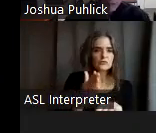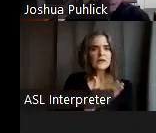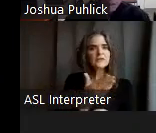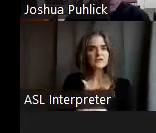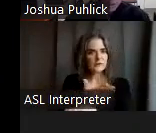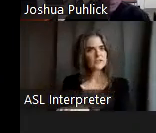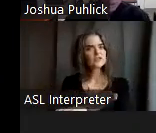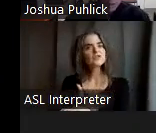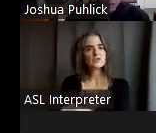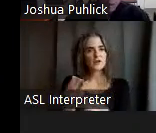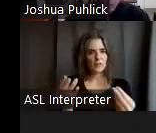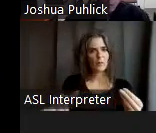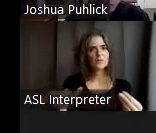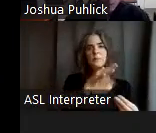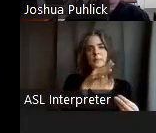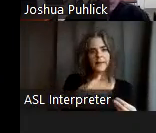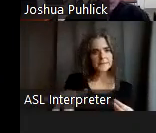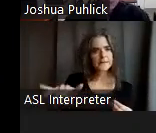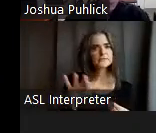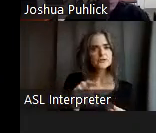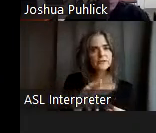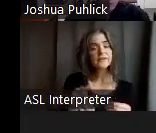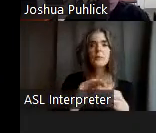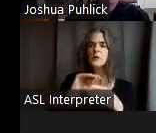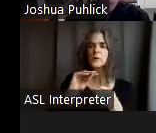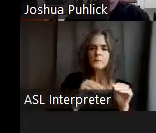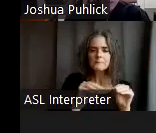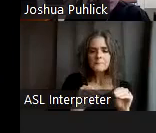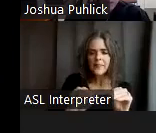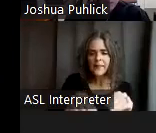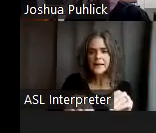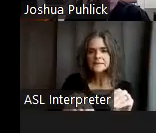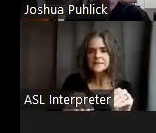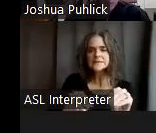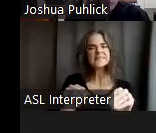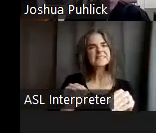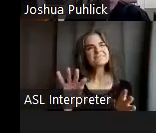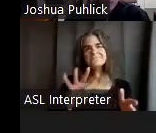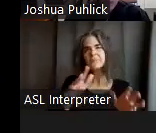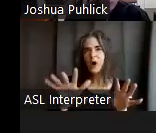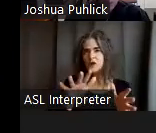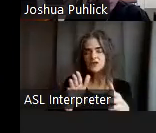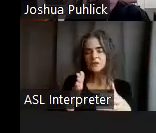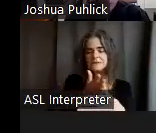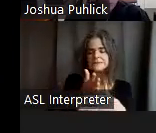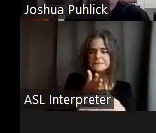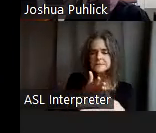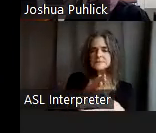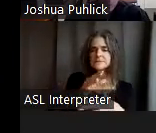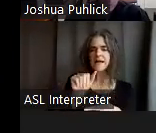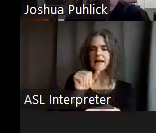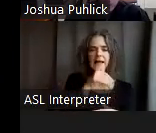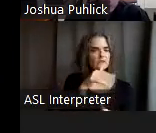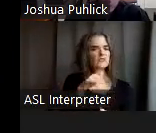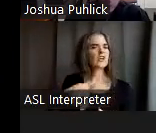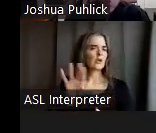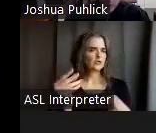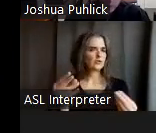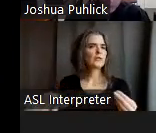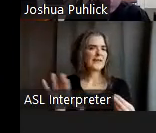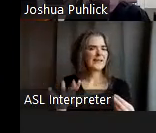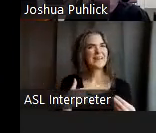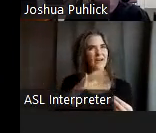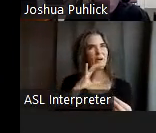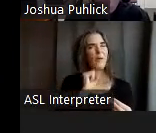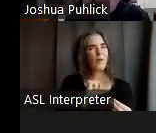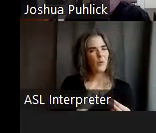plantations, which a lot of them were planted on marginal ag lands, so initially had old field